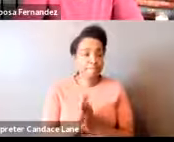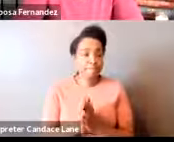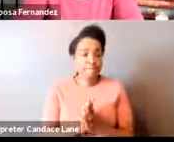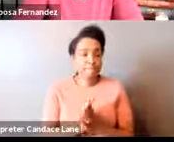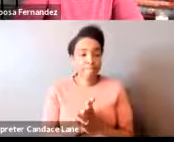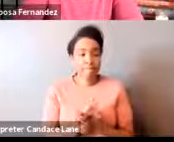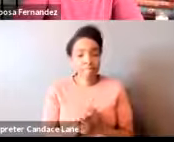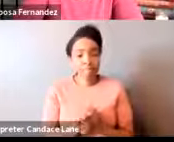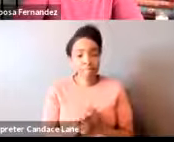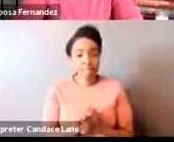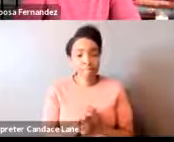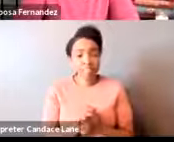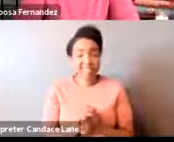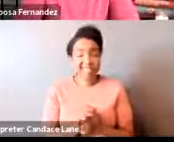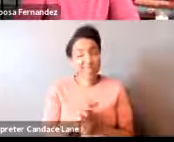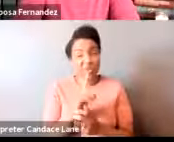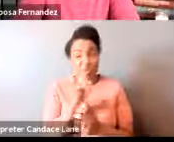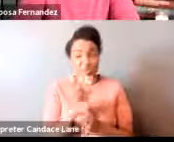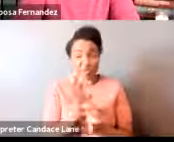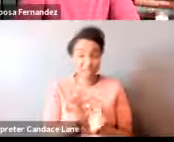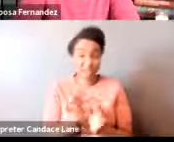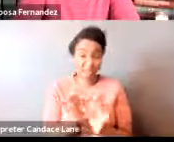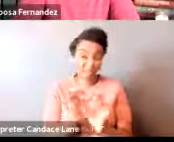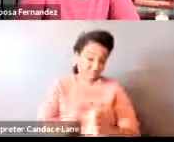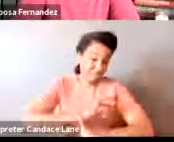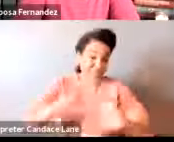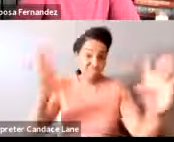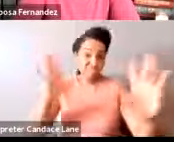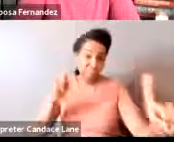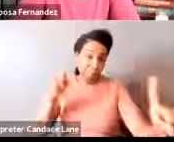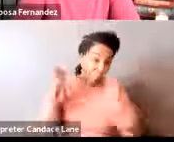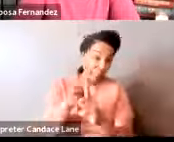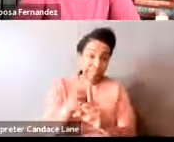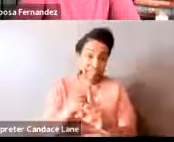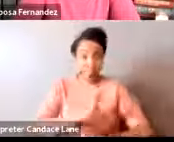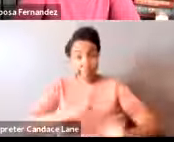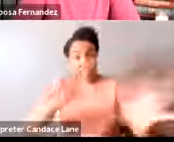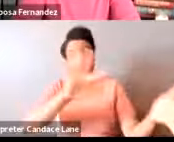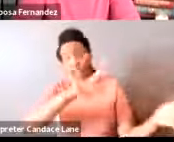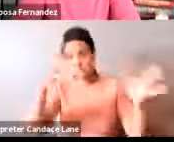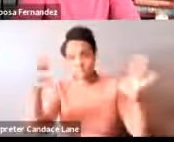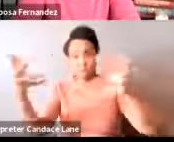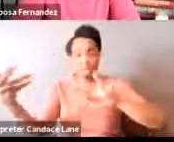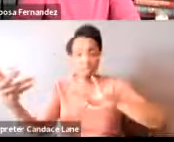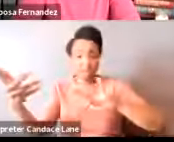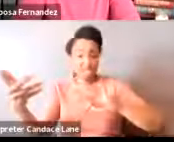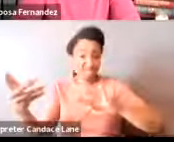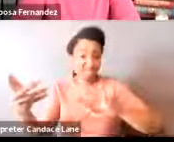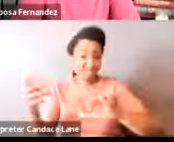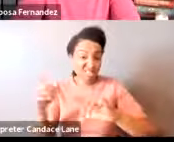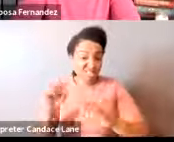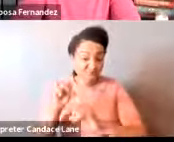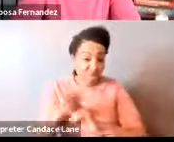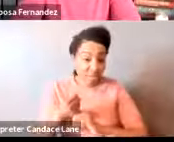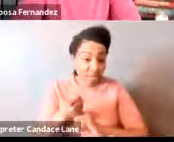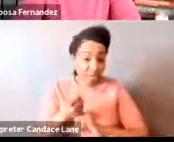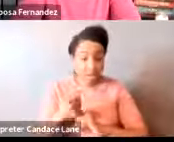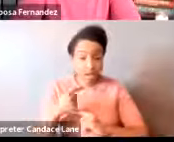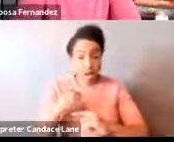This was our a major crisis of many crises, and I